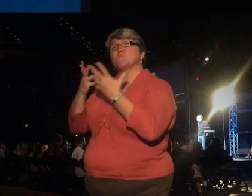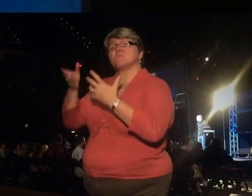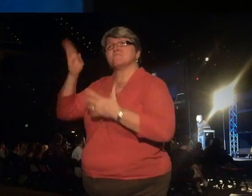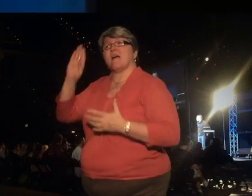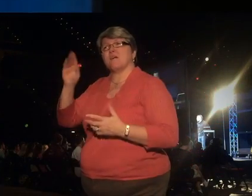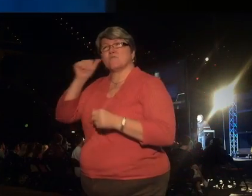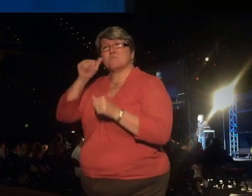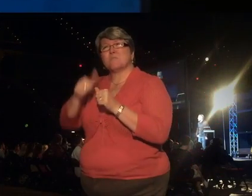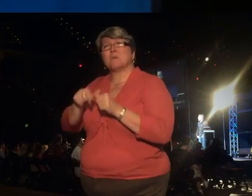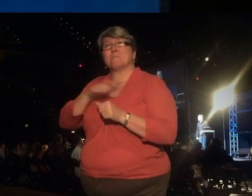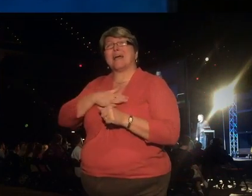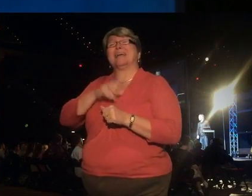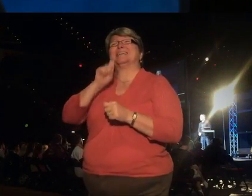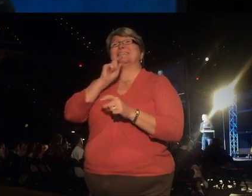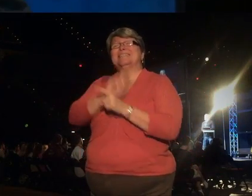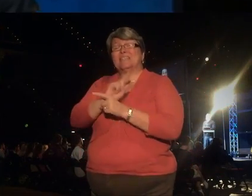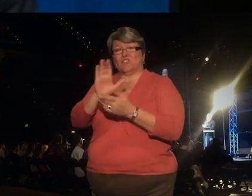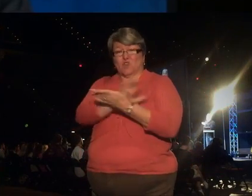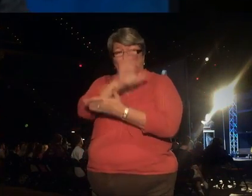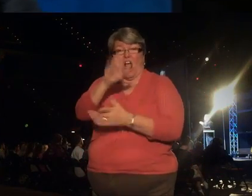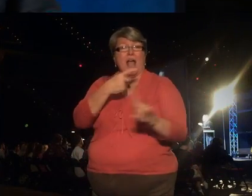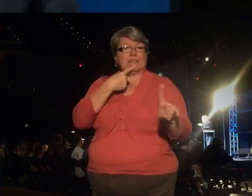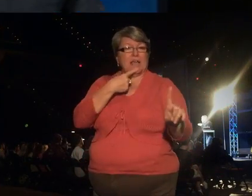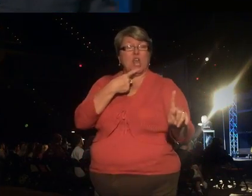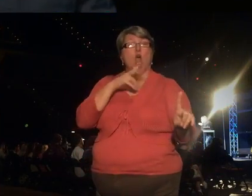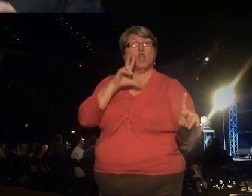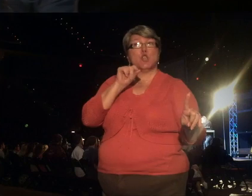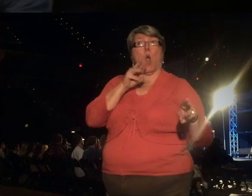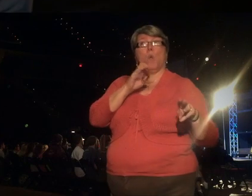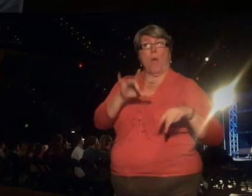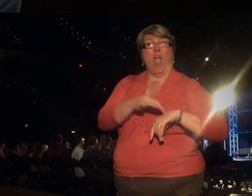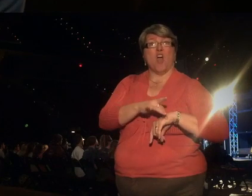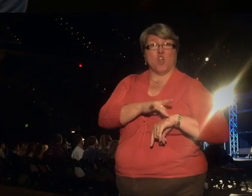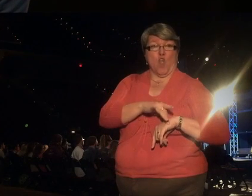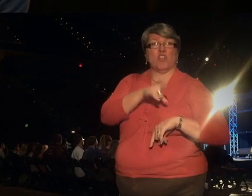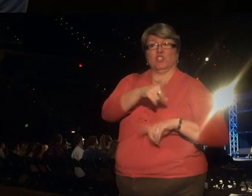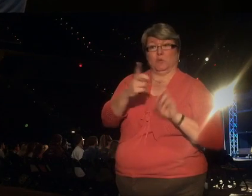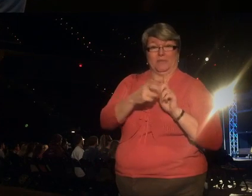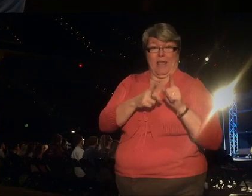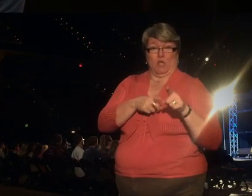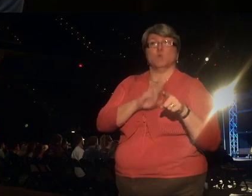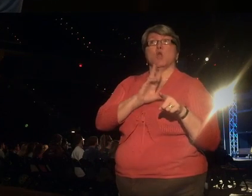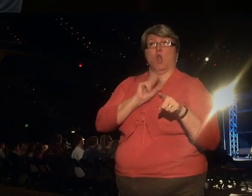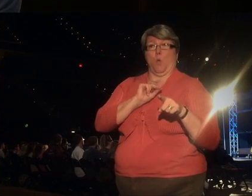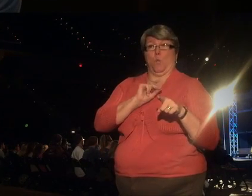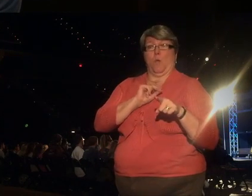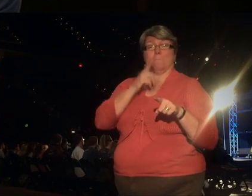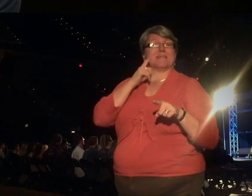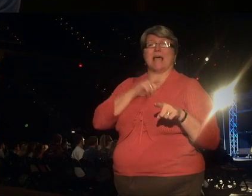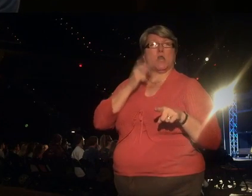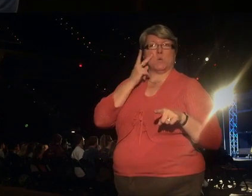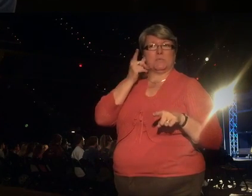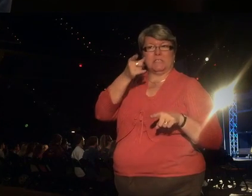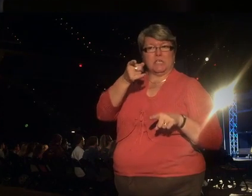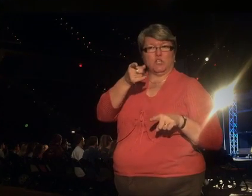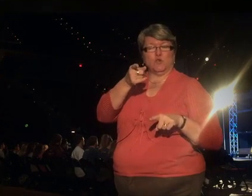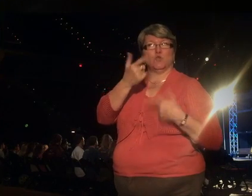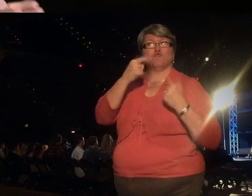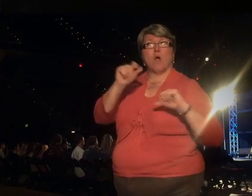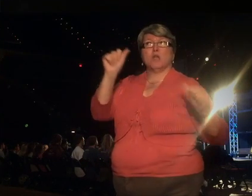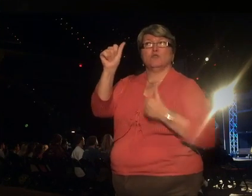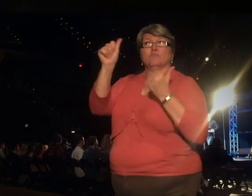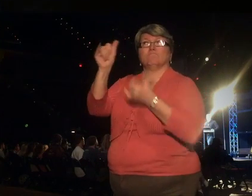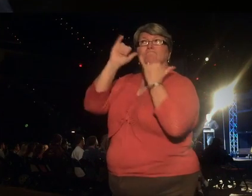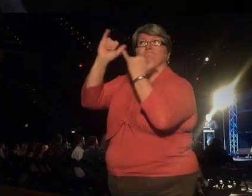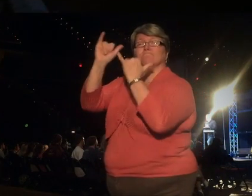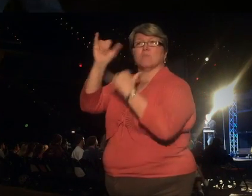sister got in college, I said, there is no way on earth she will date you because I don't see you striving to look like Christ. And